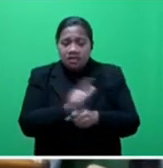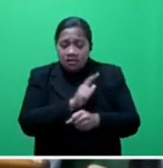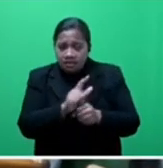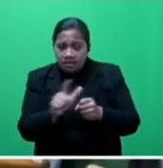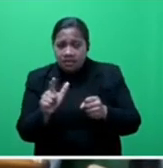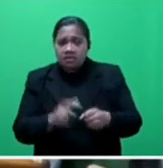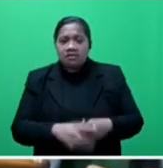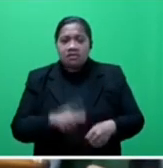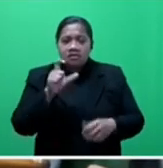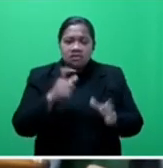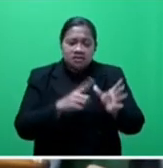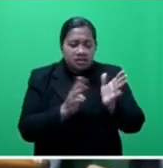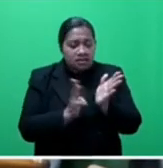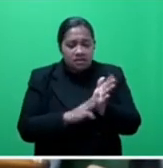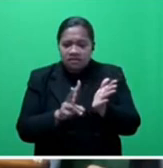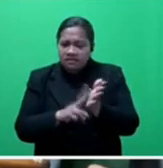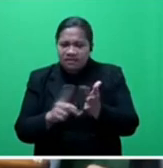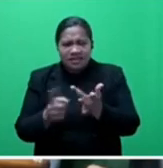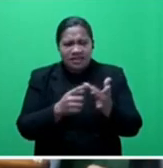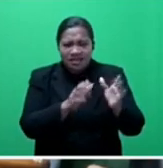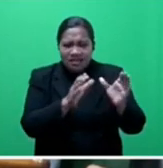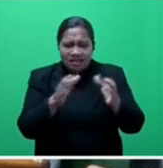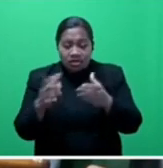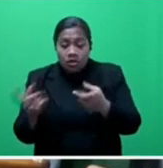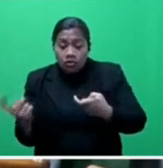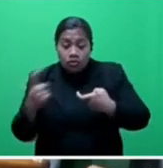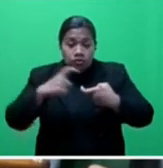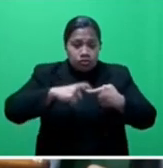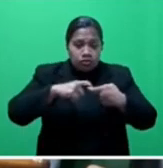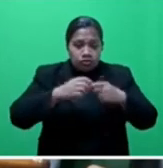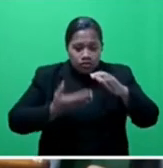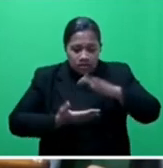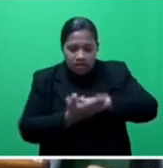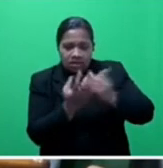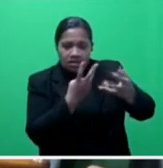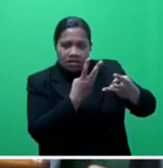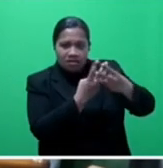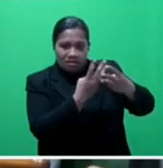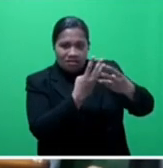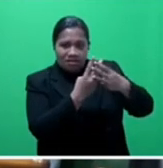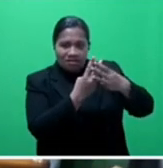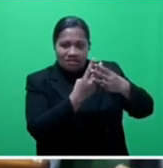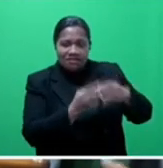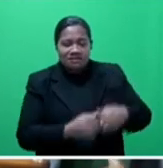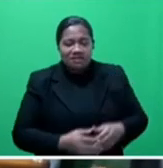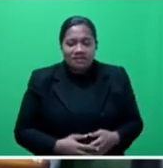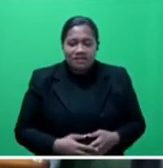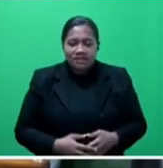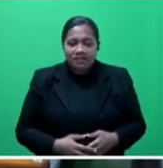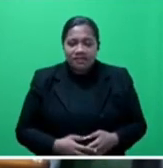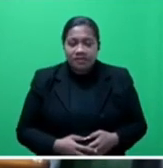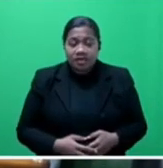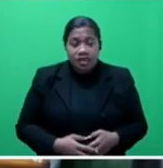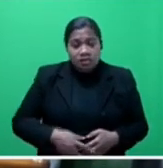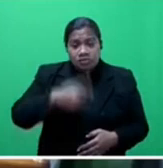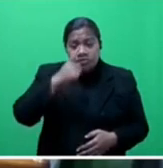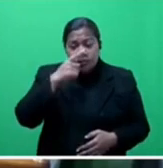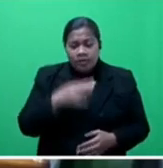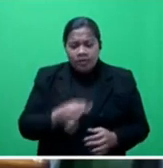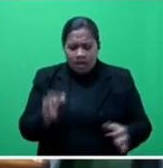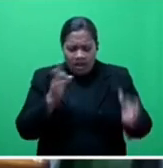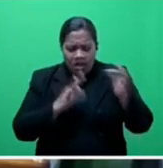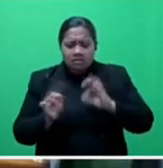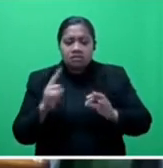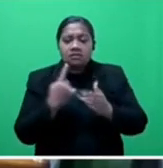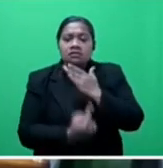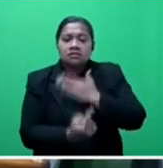CAMV, and others who joined under the SODELPA banner. So then when people ask what happened in